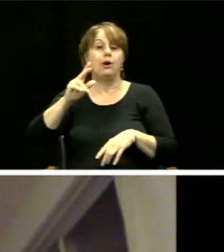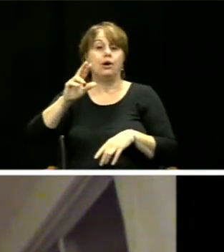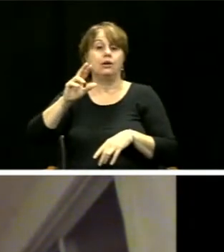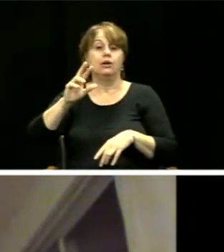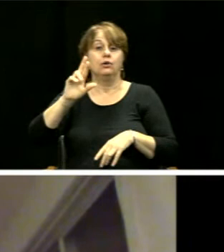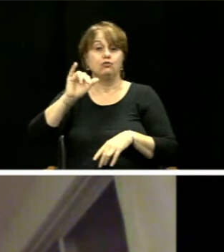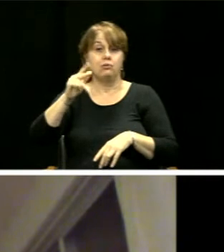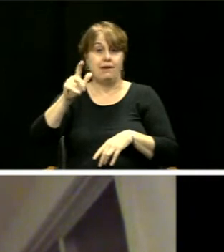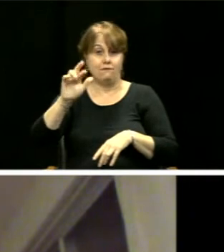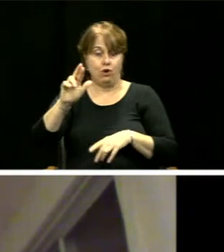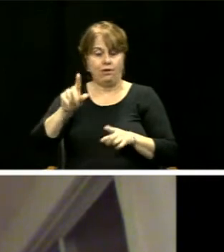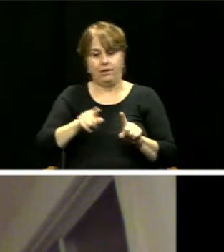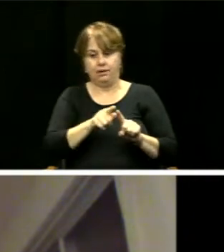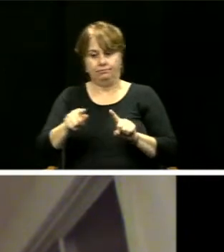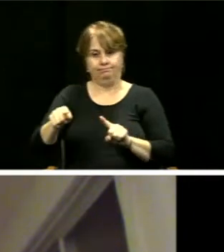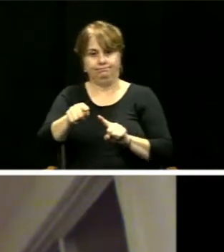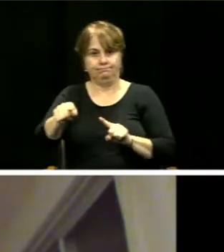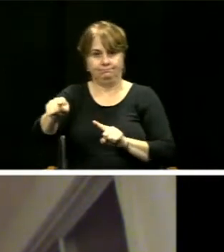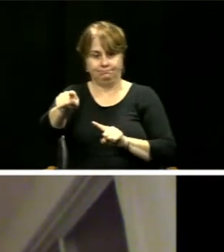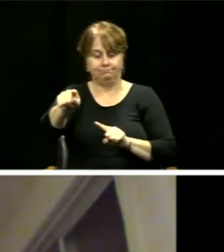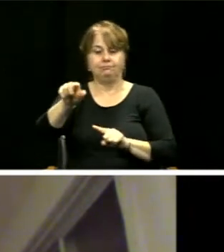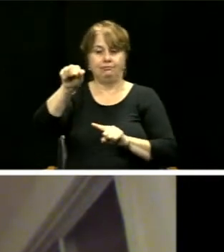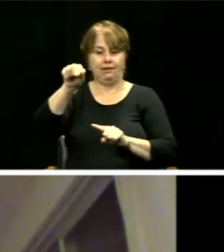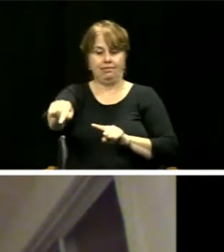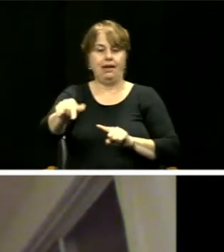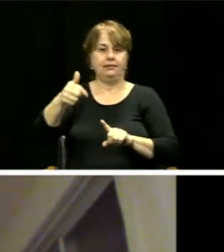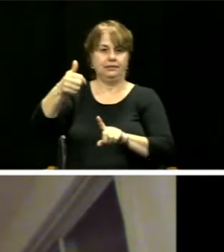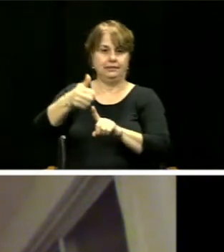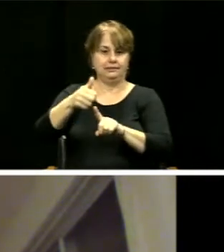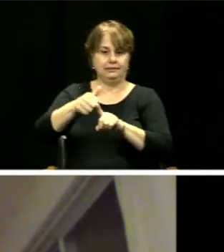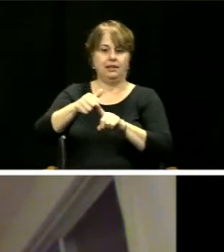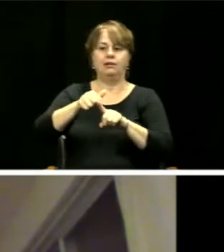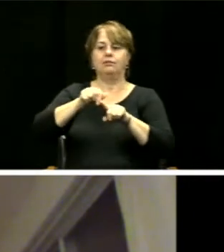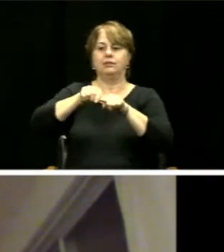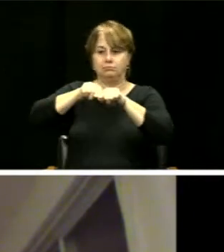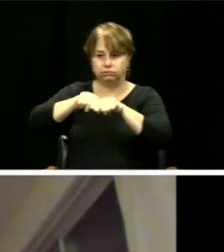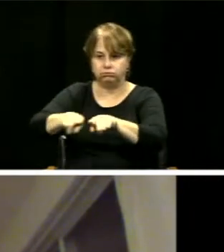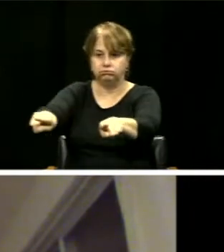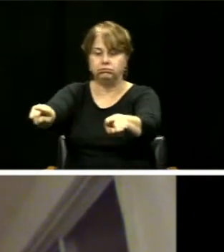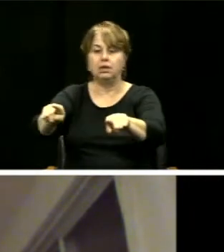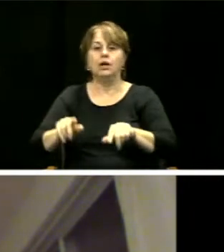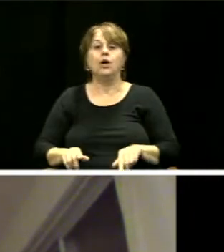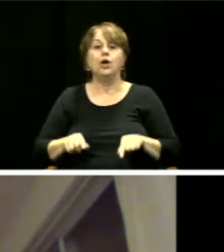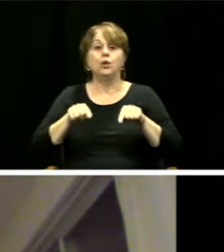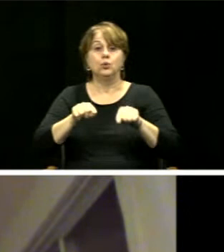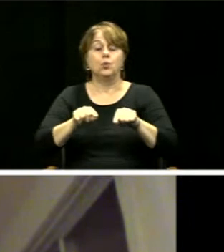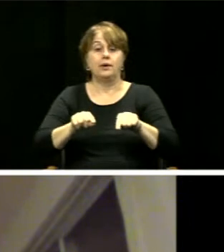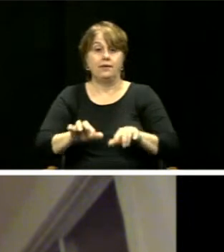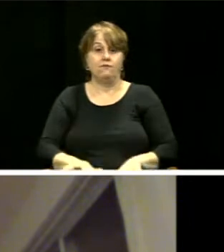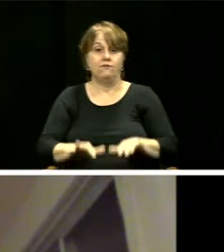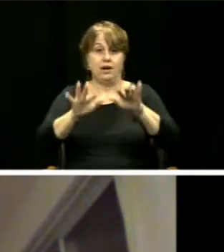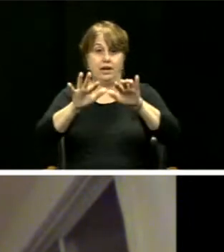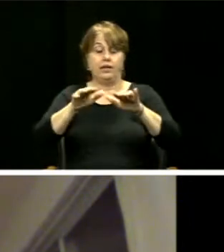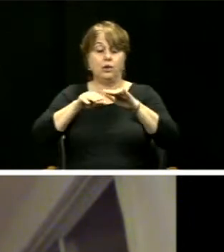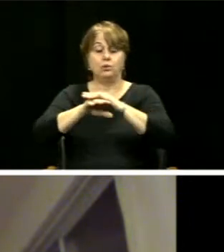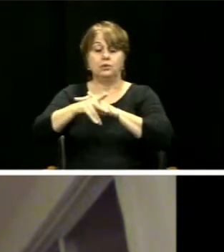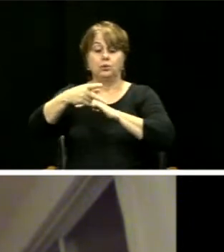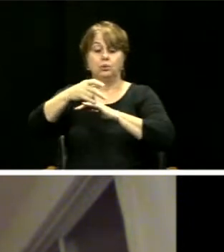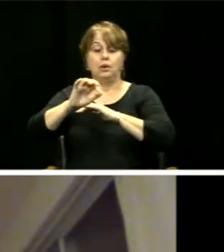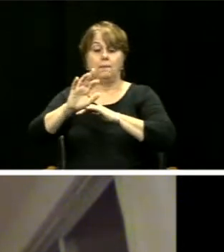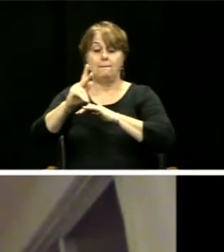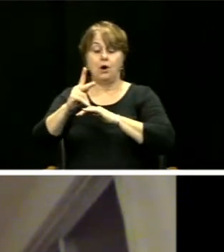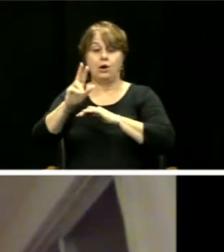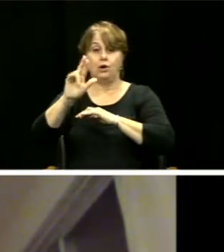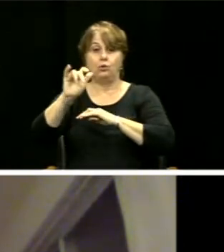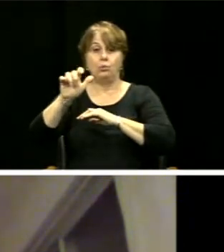into the Park River conduit, which has a relief during flooding. It goes down into the Park River Auxiliary Conduit,